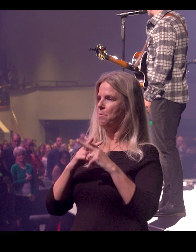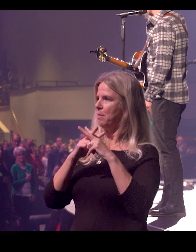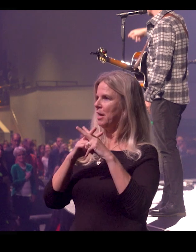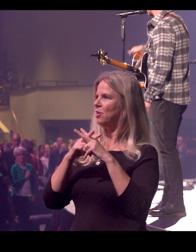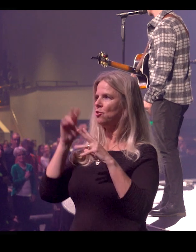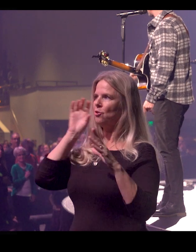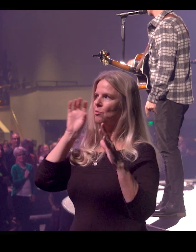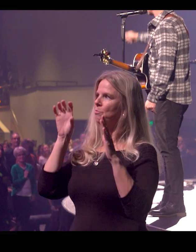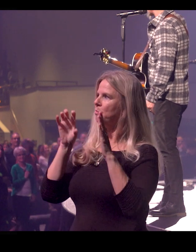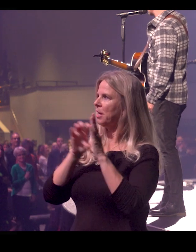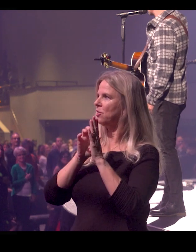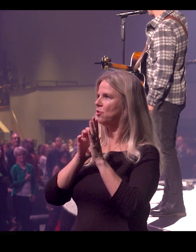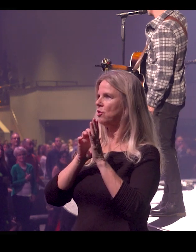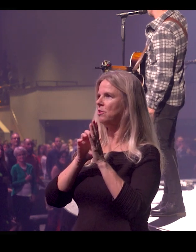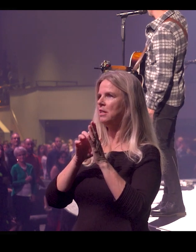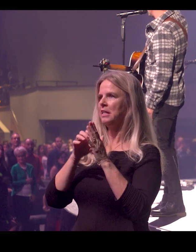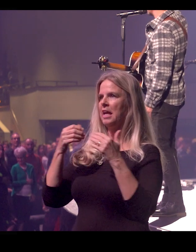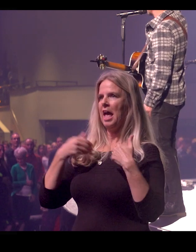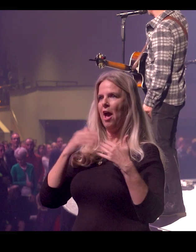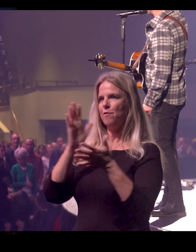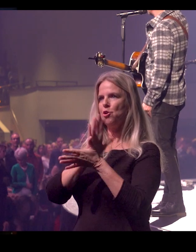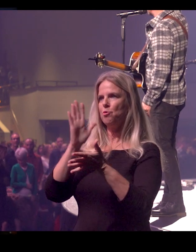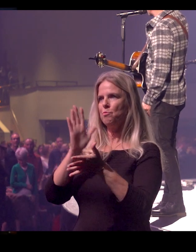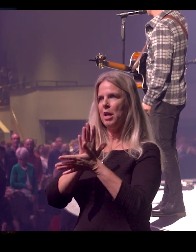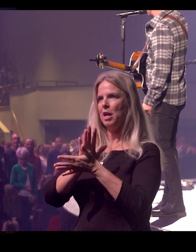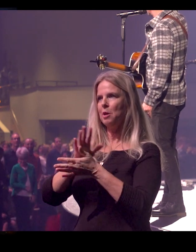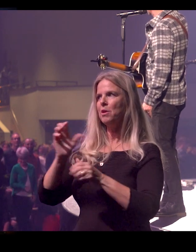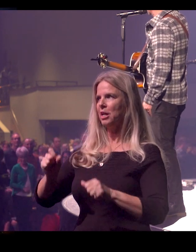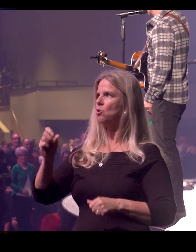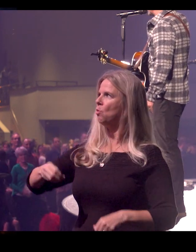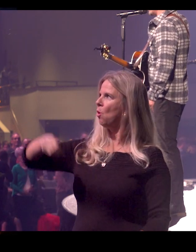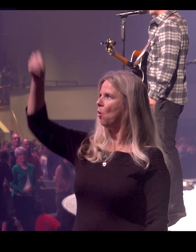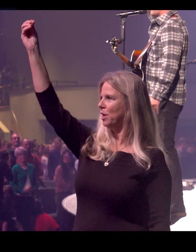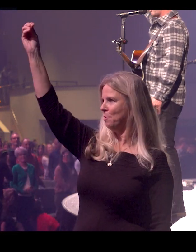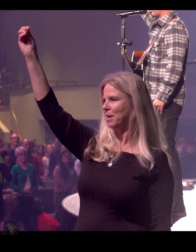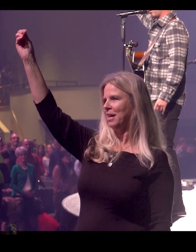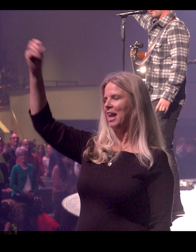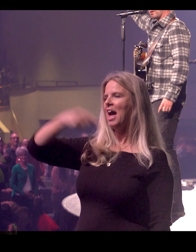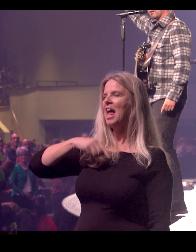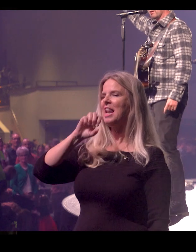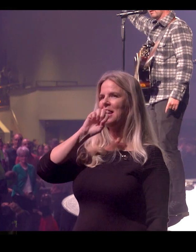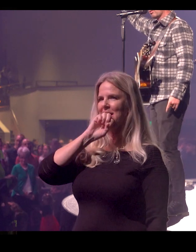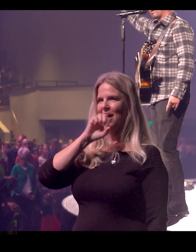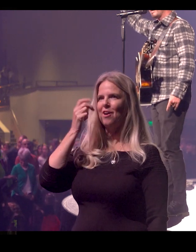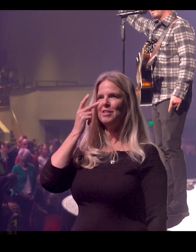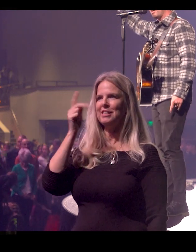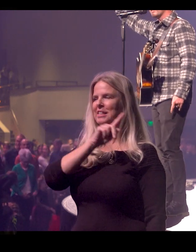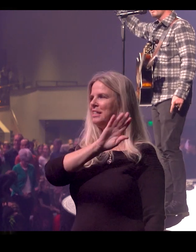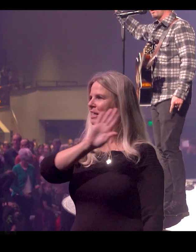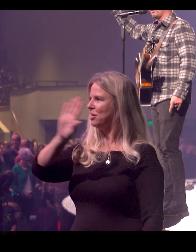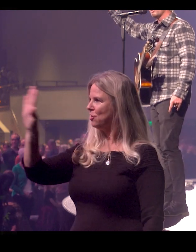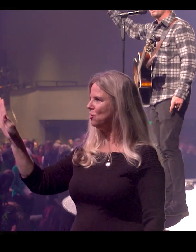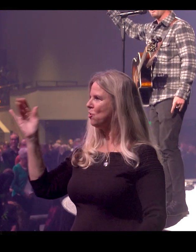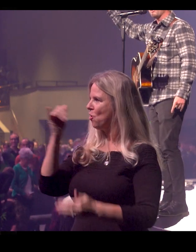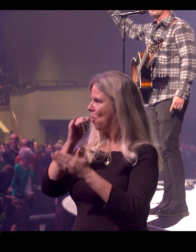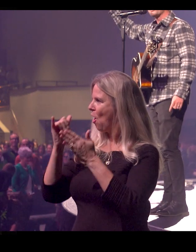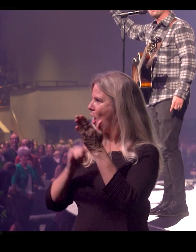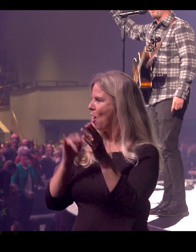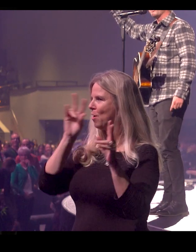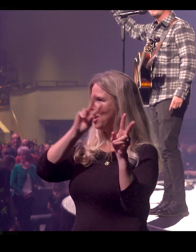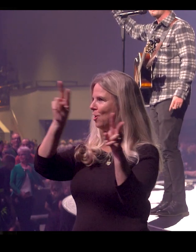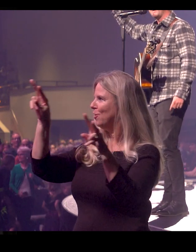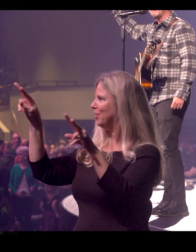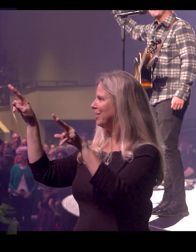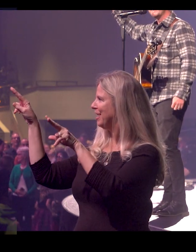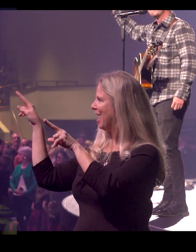see your artwork right now in this. Oh, look at all those drawings, man. Yeah.